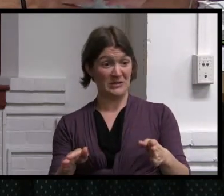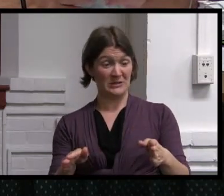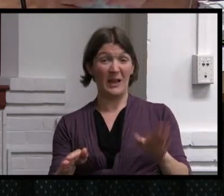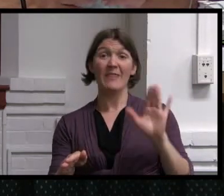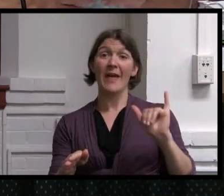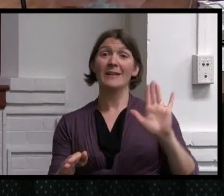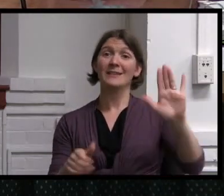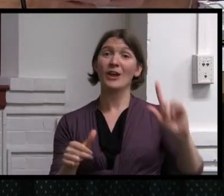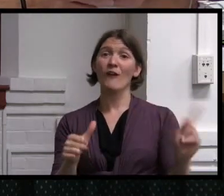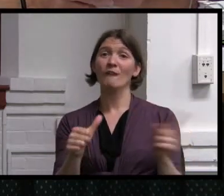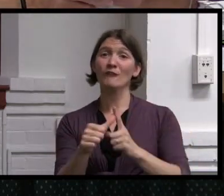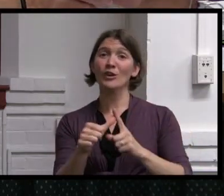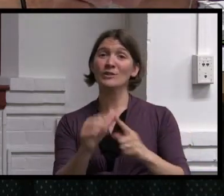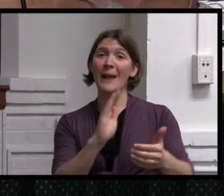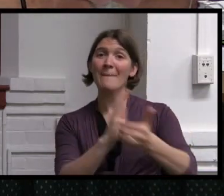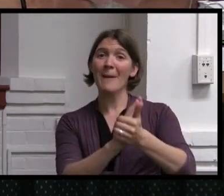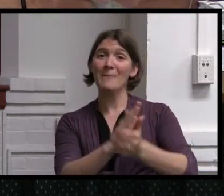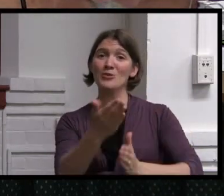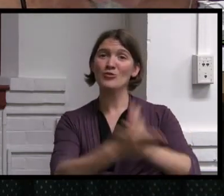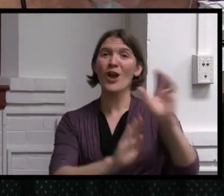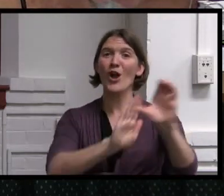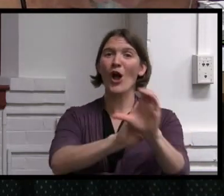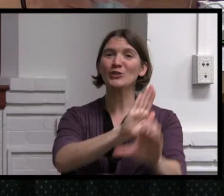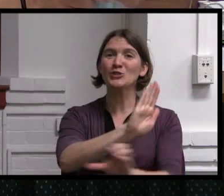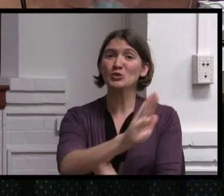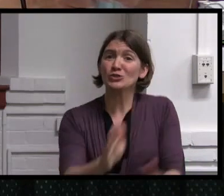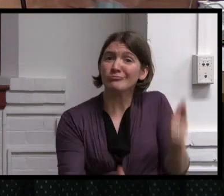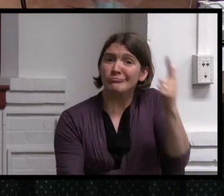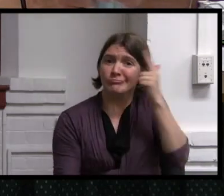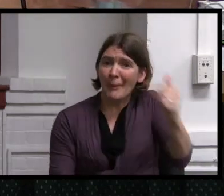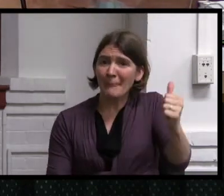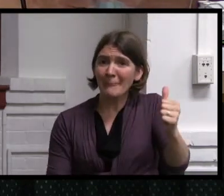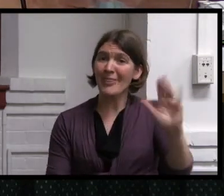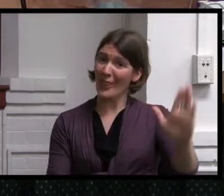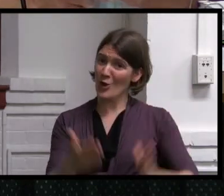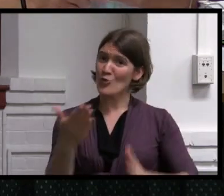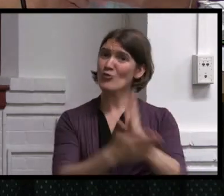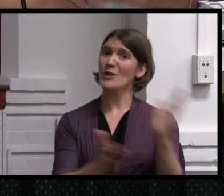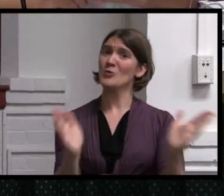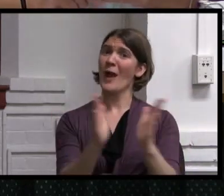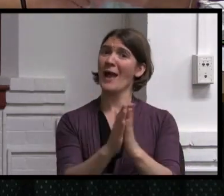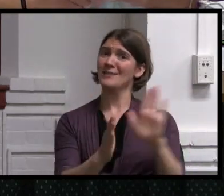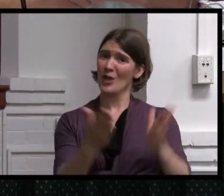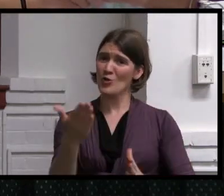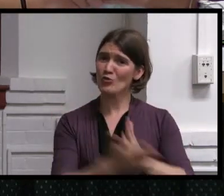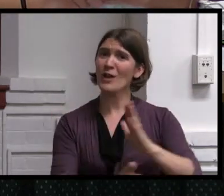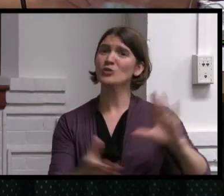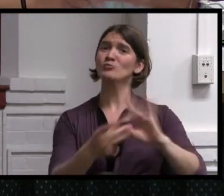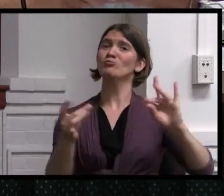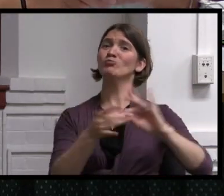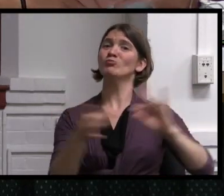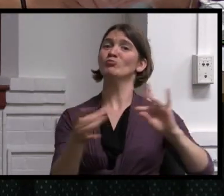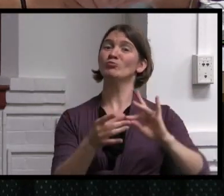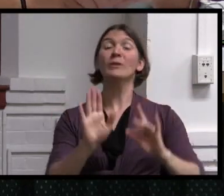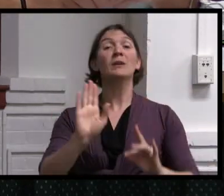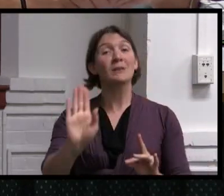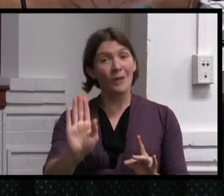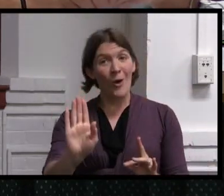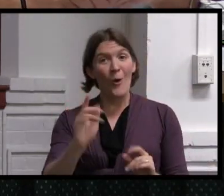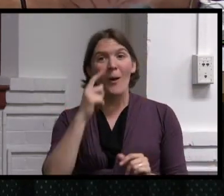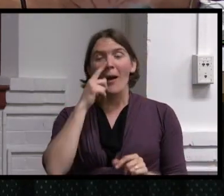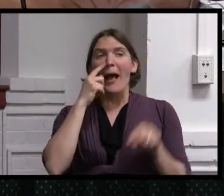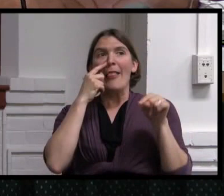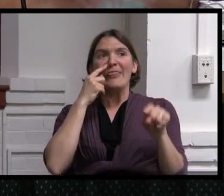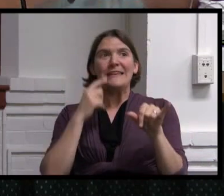First Amendment right, and we believe in free speech. So I also wanted to ask people to keep in mind that this issue is